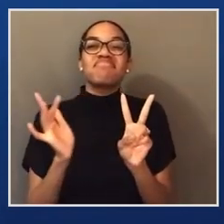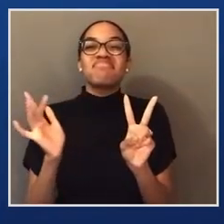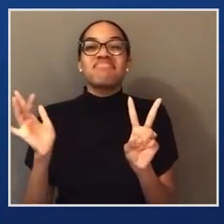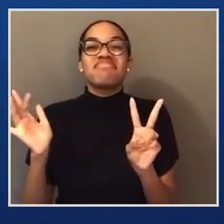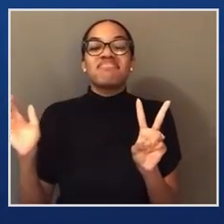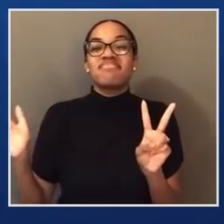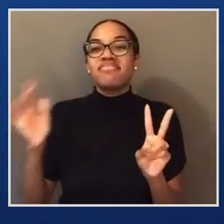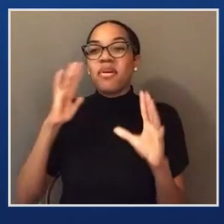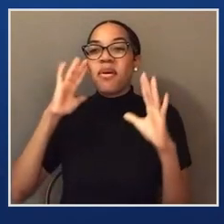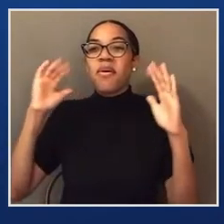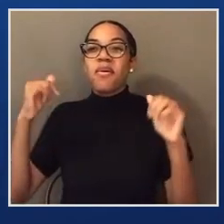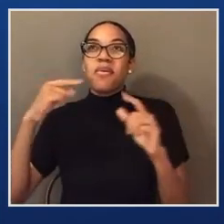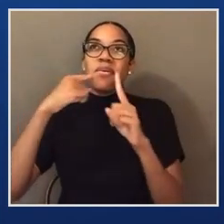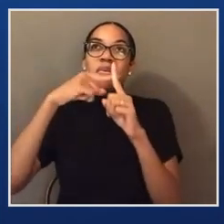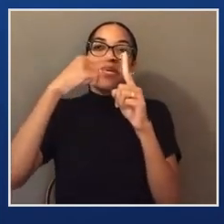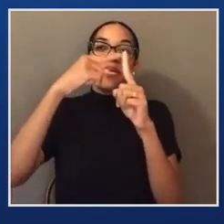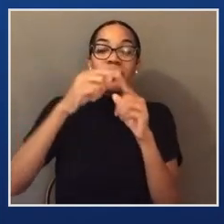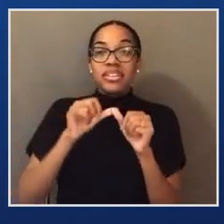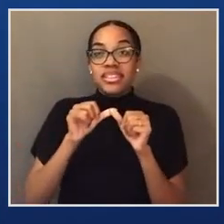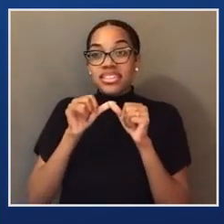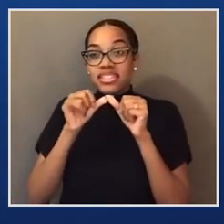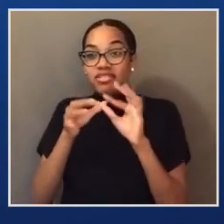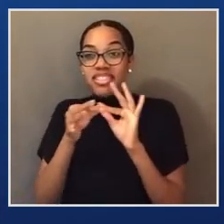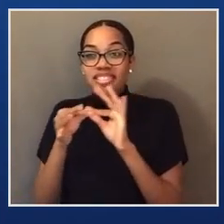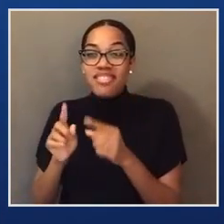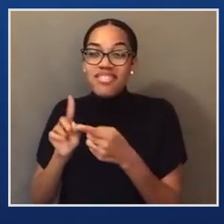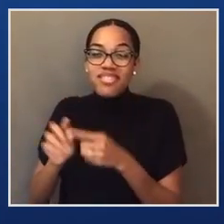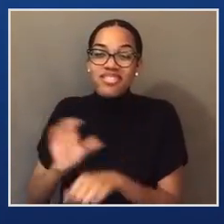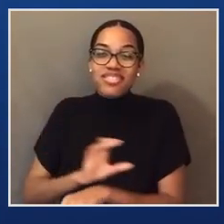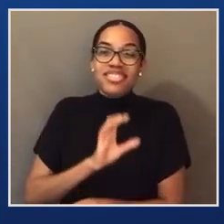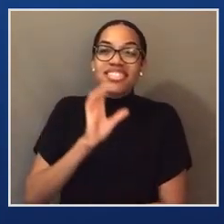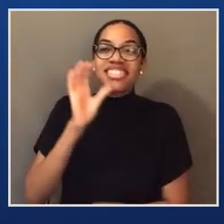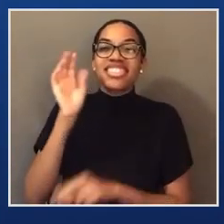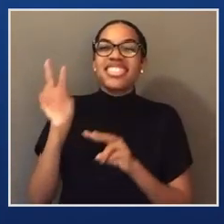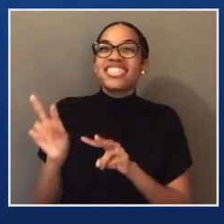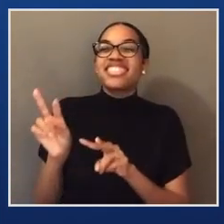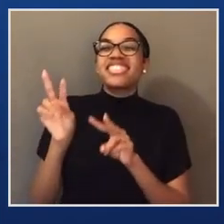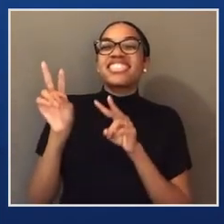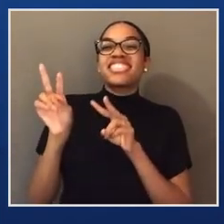for a better day. In the making, but you never stay.